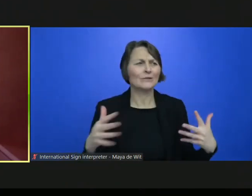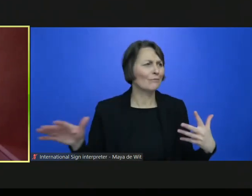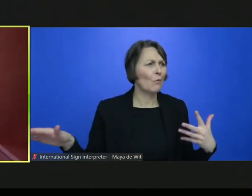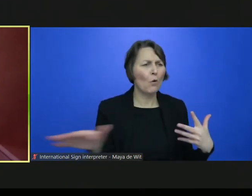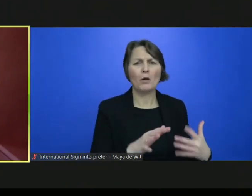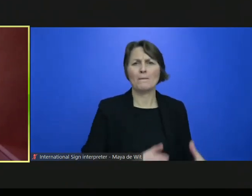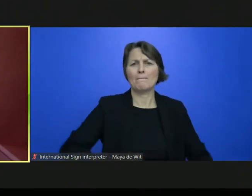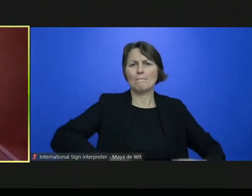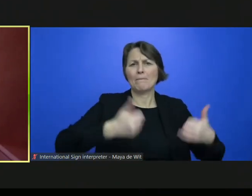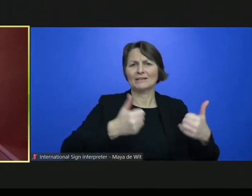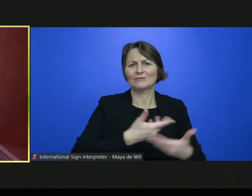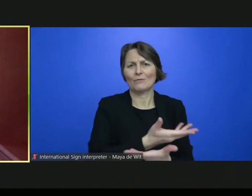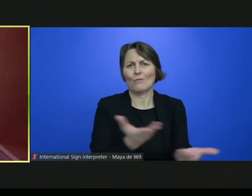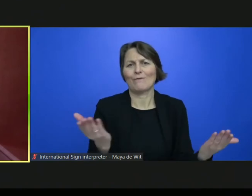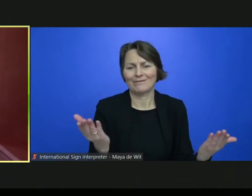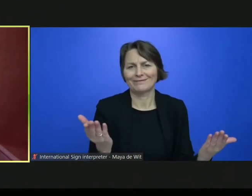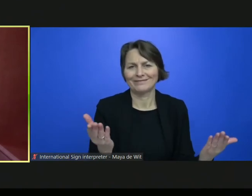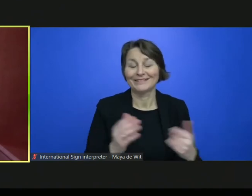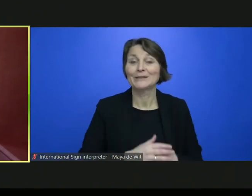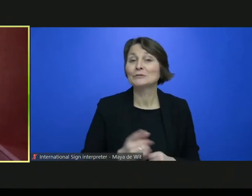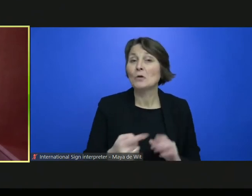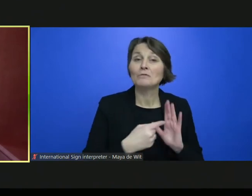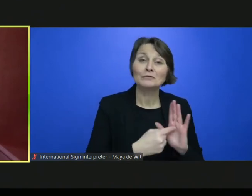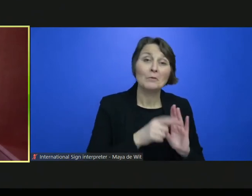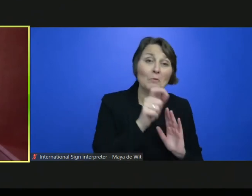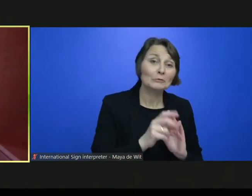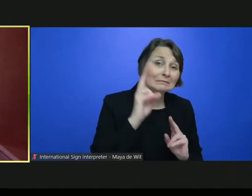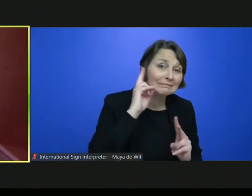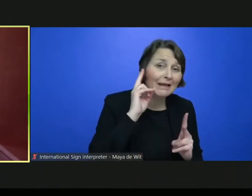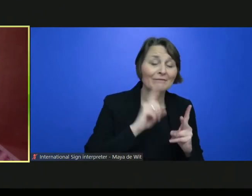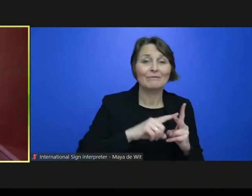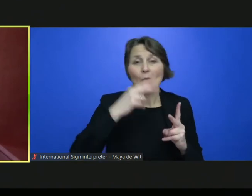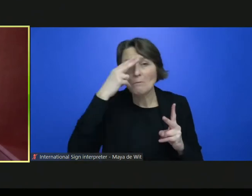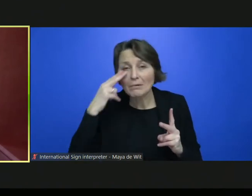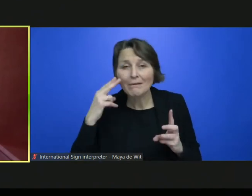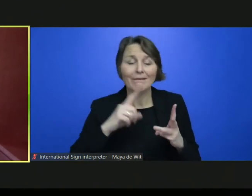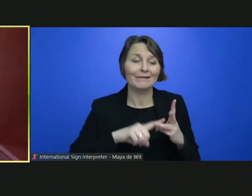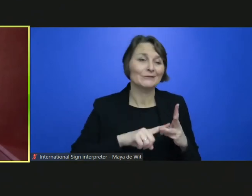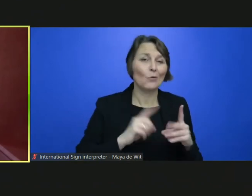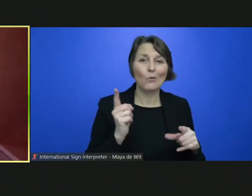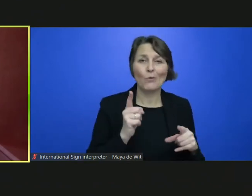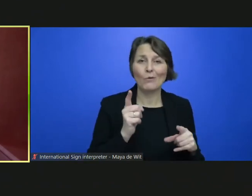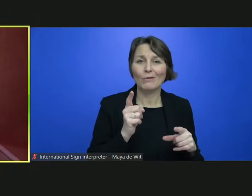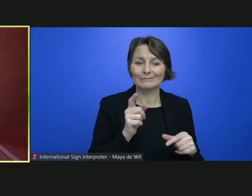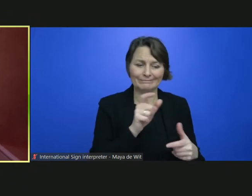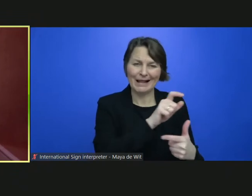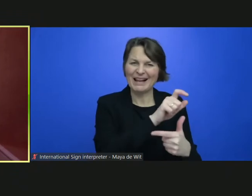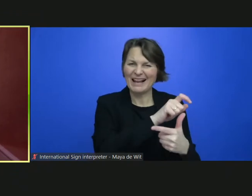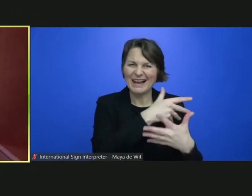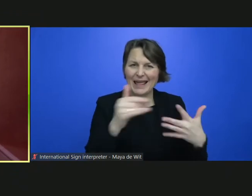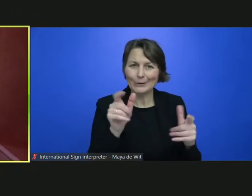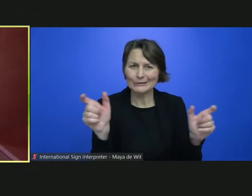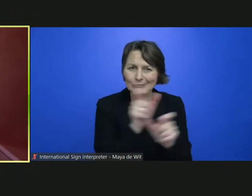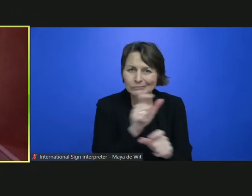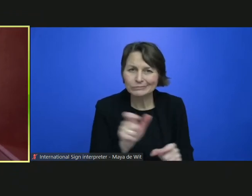that enables someone who is deaf or blind or dyslexic, autistic, facially disfigured, has a mobility impairment, has a